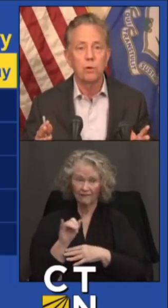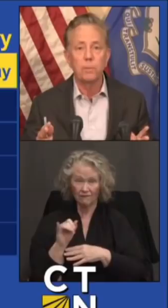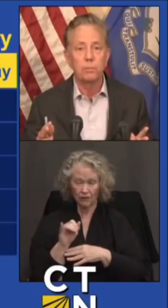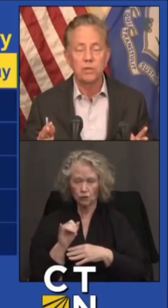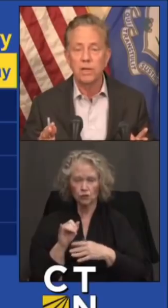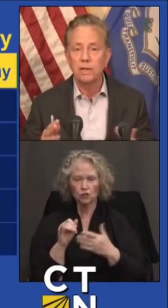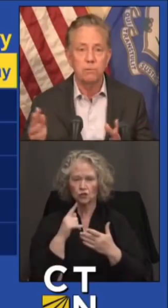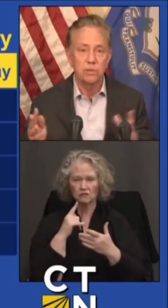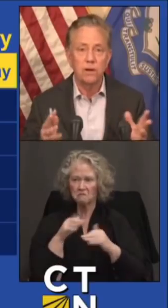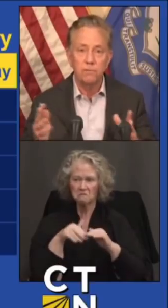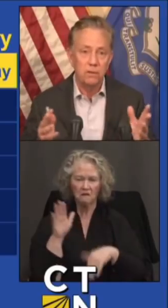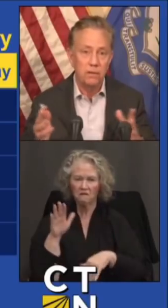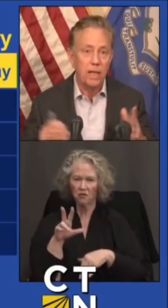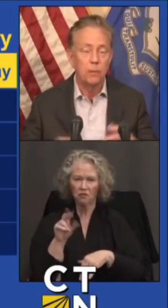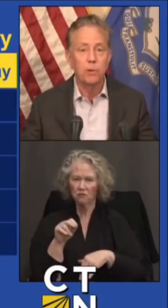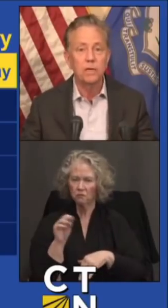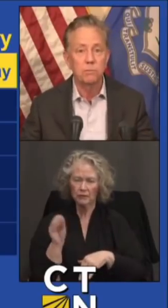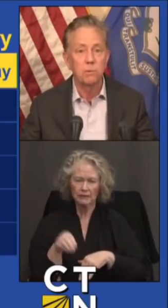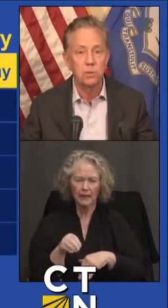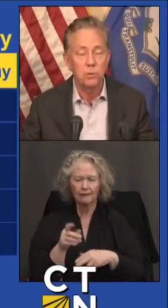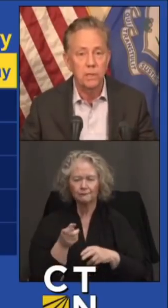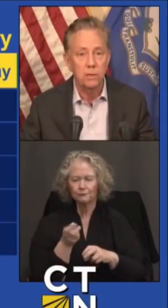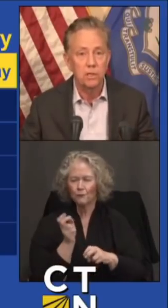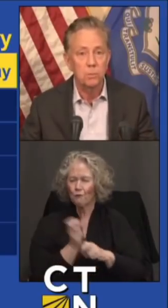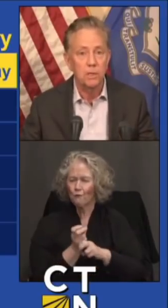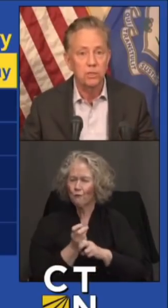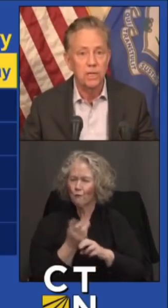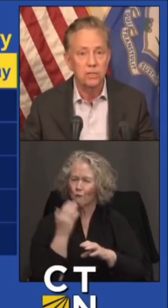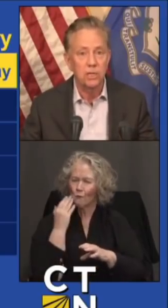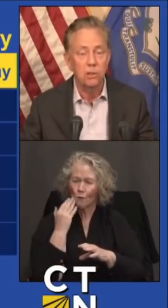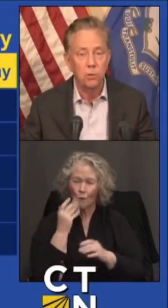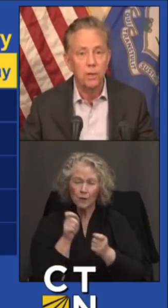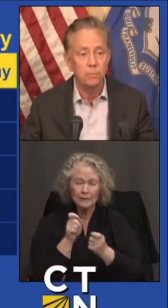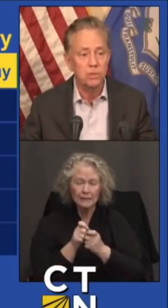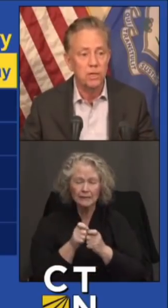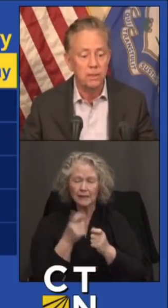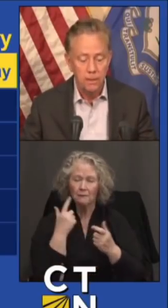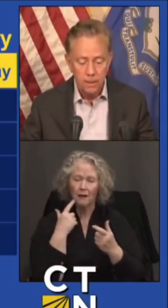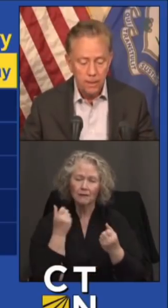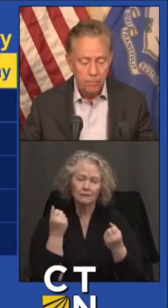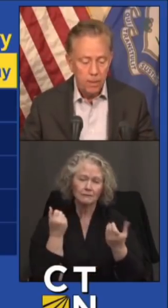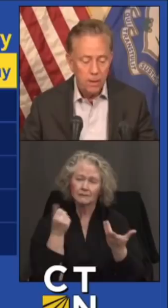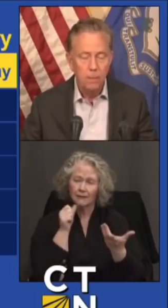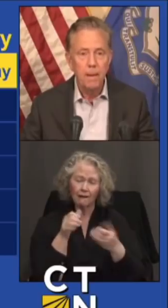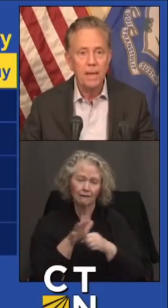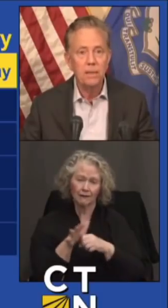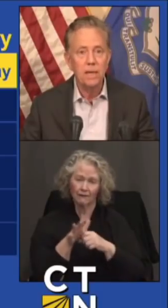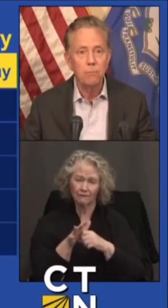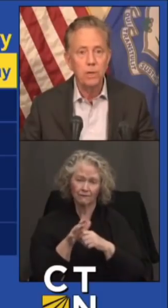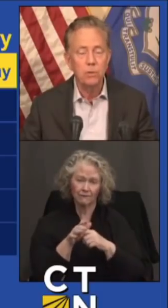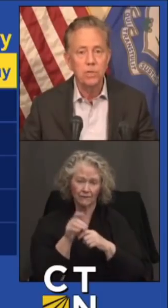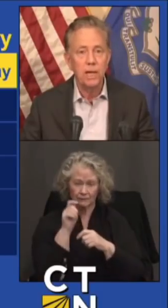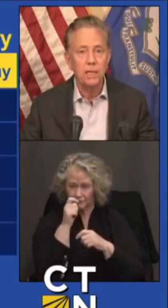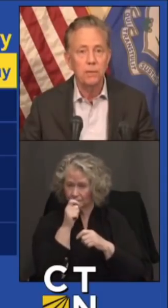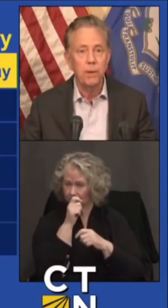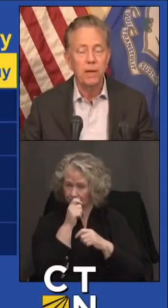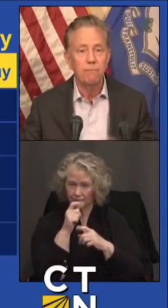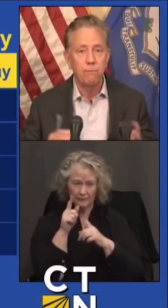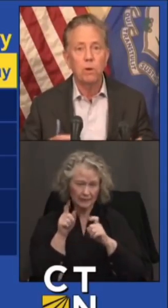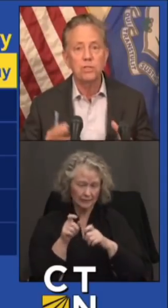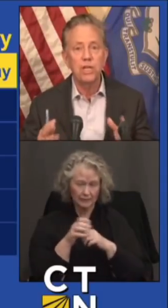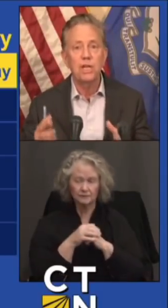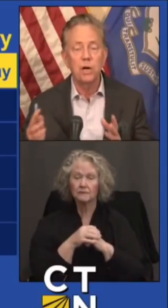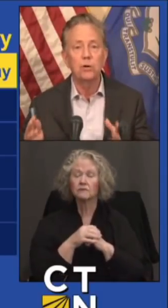of 30%. It was tough to calibrate because we weren't doing nearly as much testing, 30%. Back then, we knew exactly. We